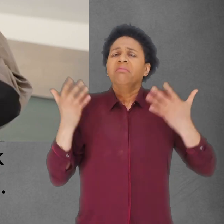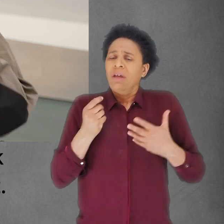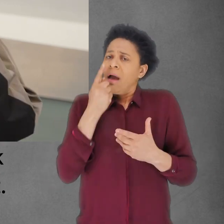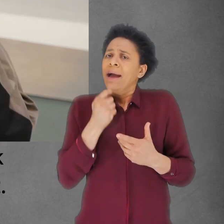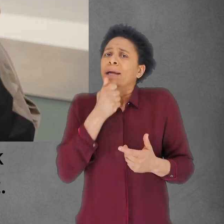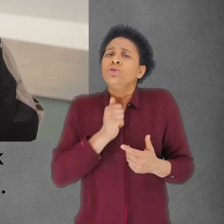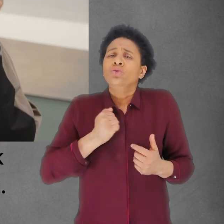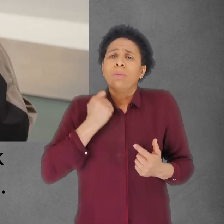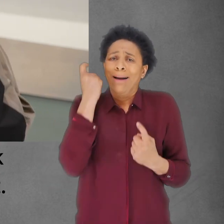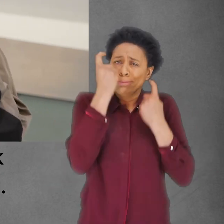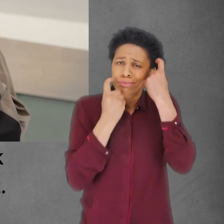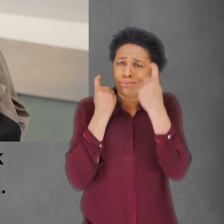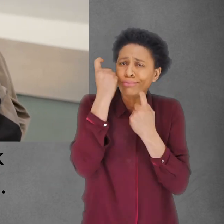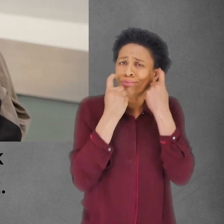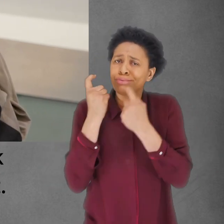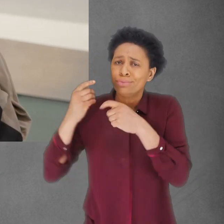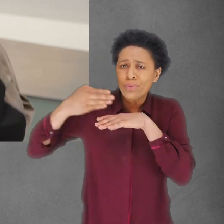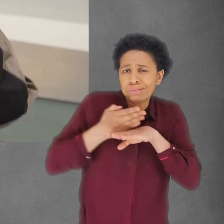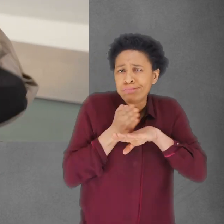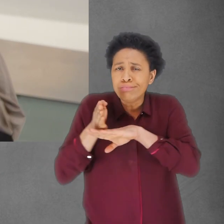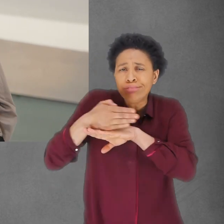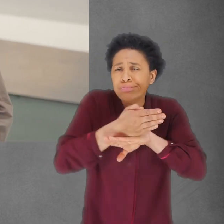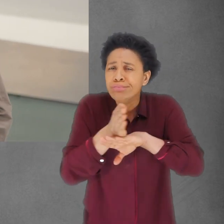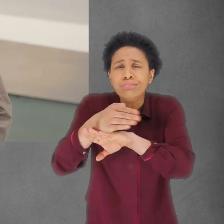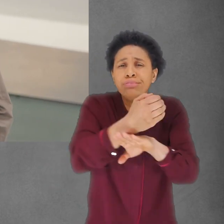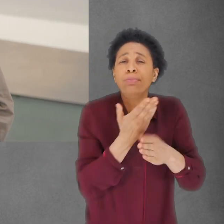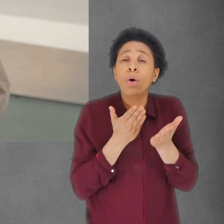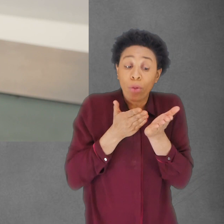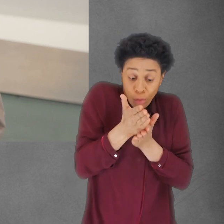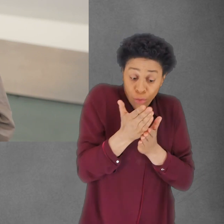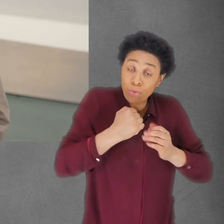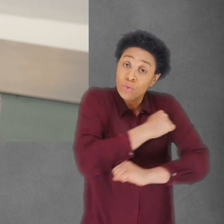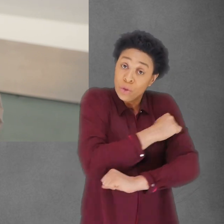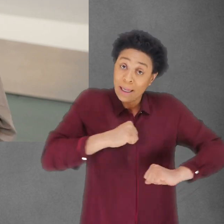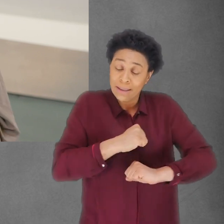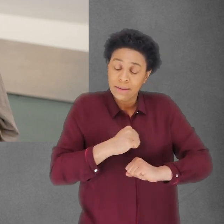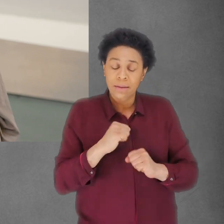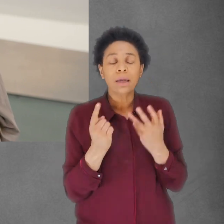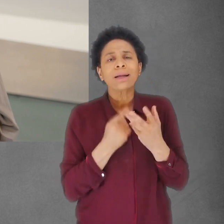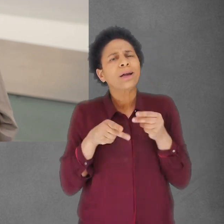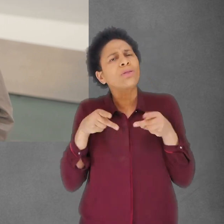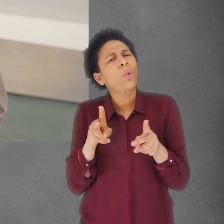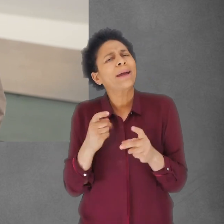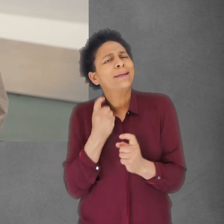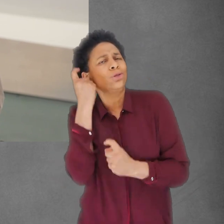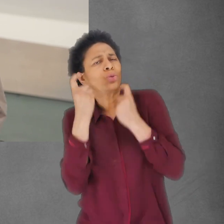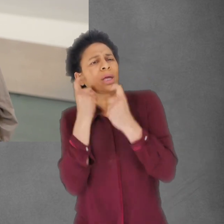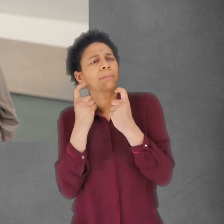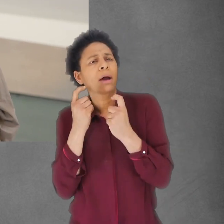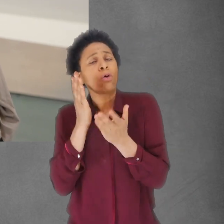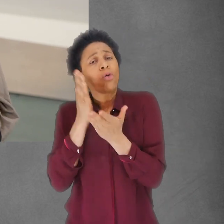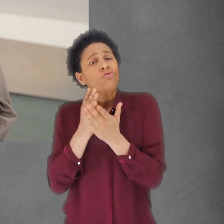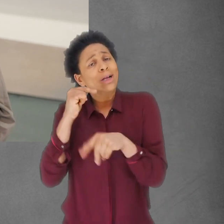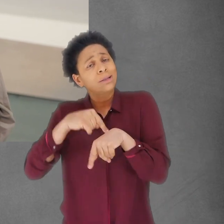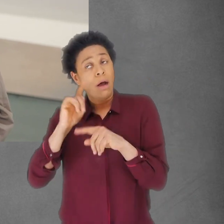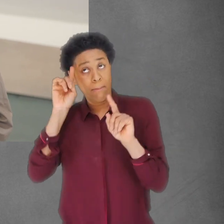one way to think about Black compositional thought. Another way to think about it is in real-time improvisation, right? And we know that